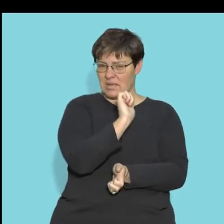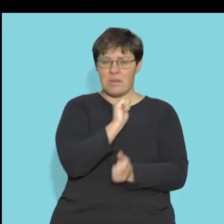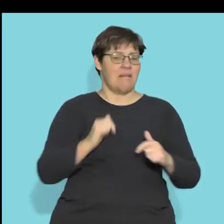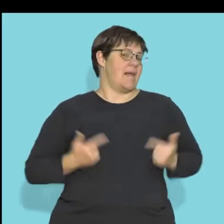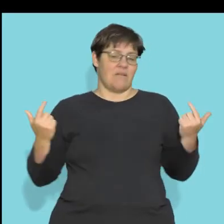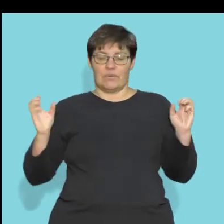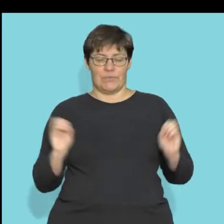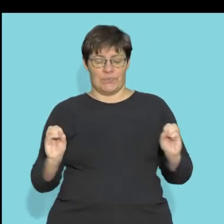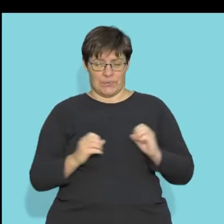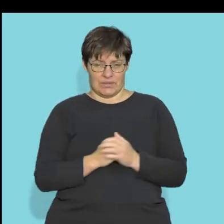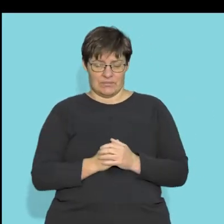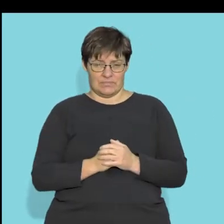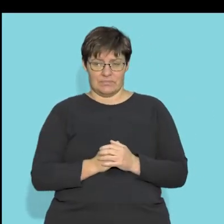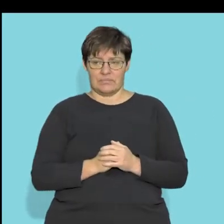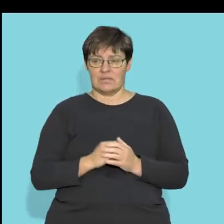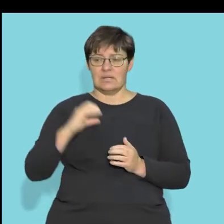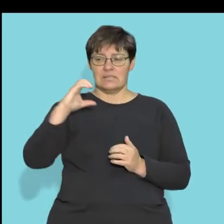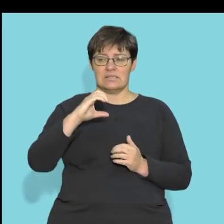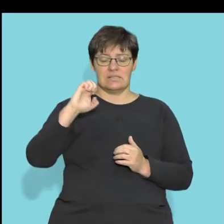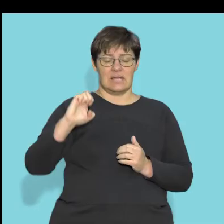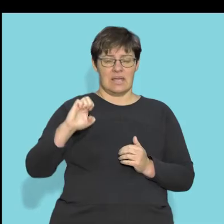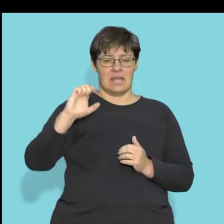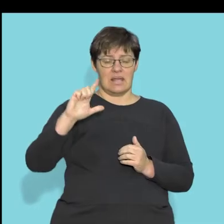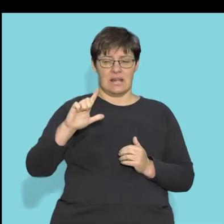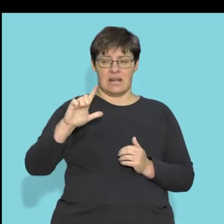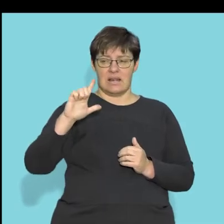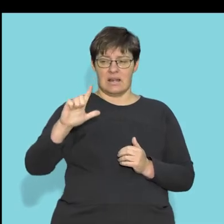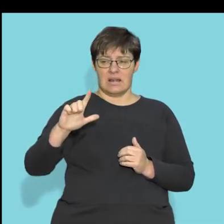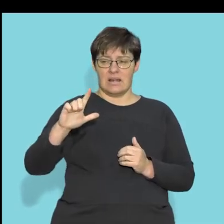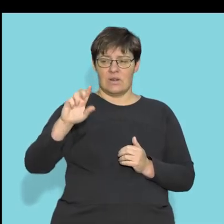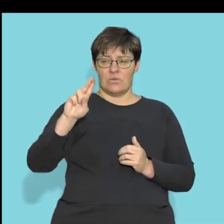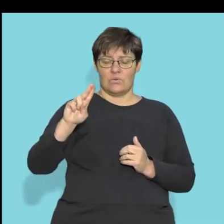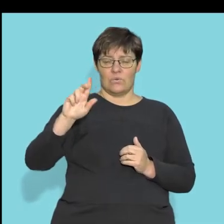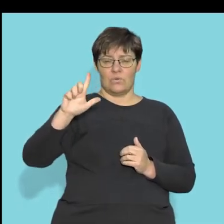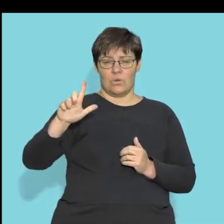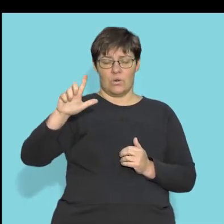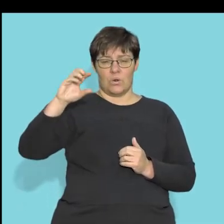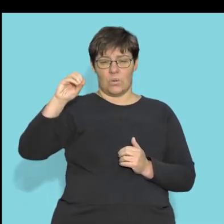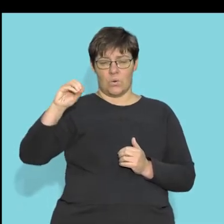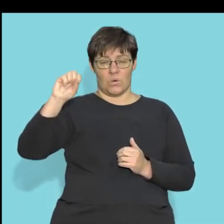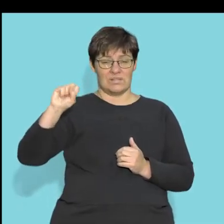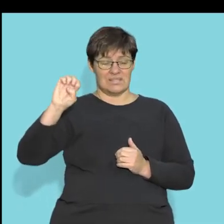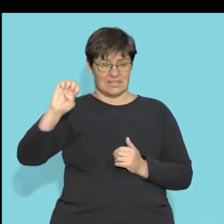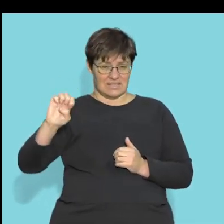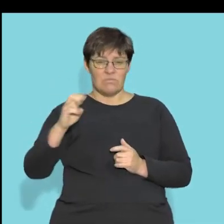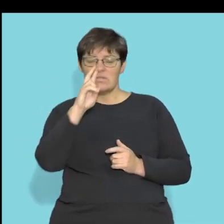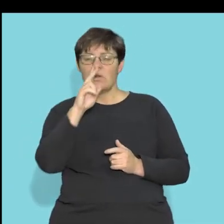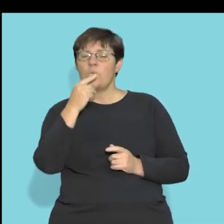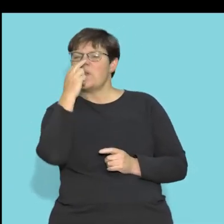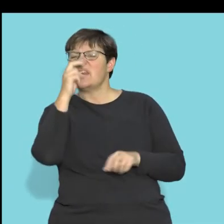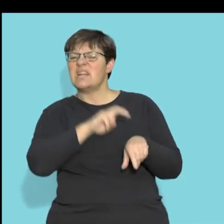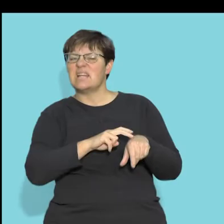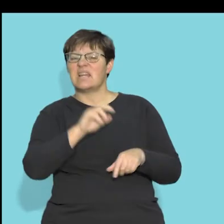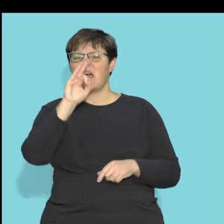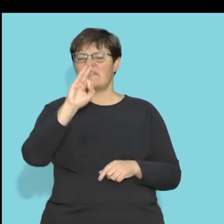non-living. Cellulose, guys, when you eat it, that is when you eat something, we say you need fiber. What